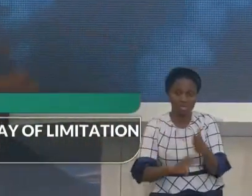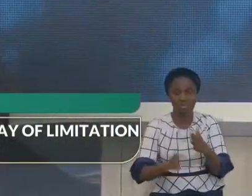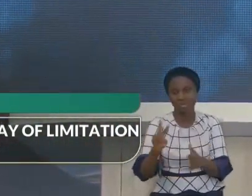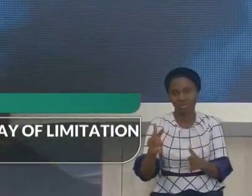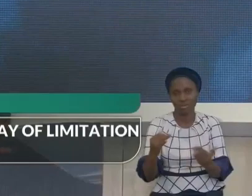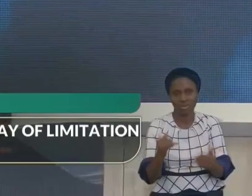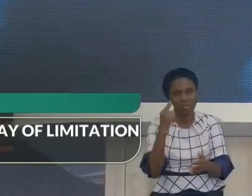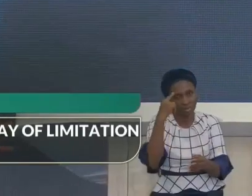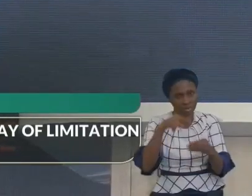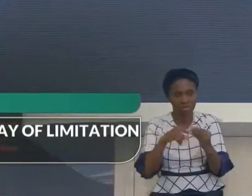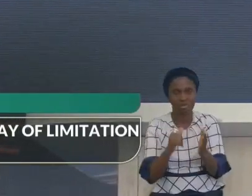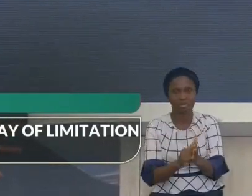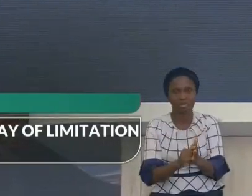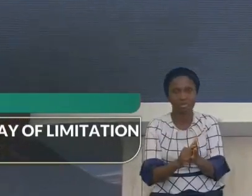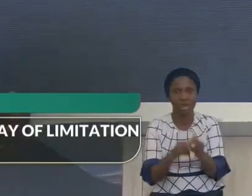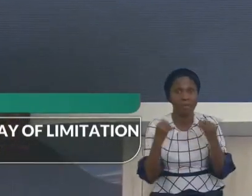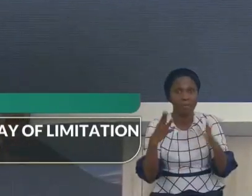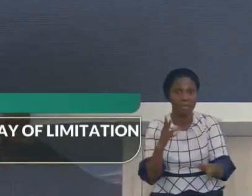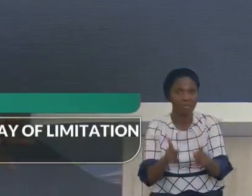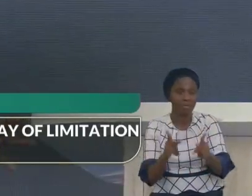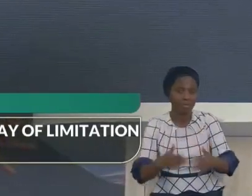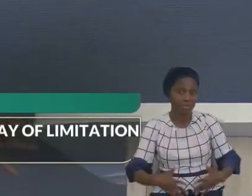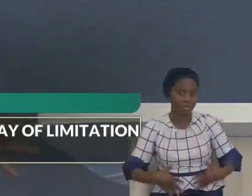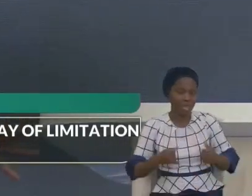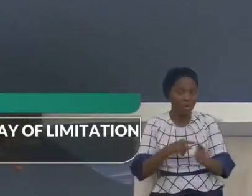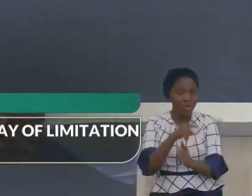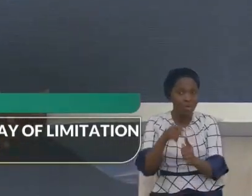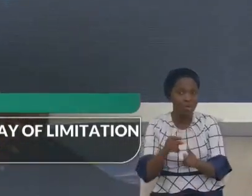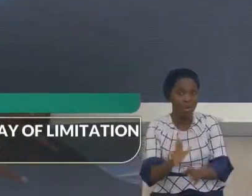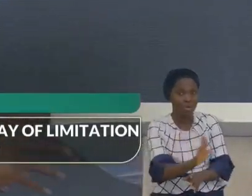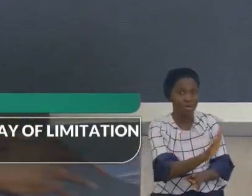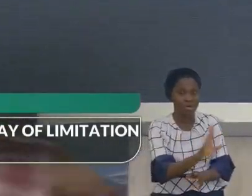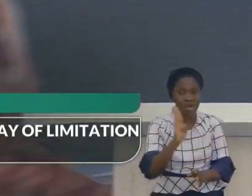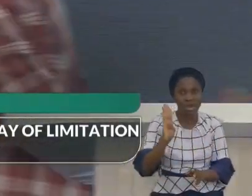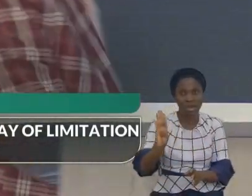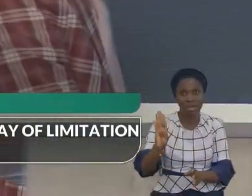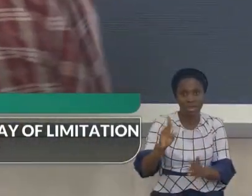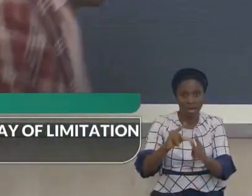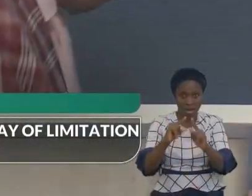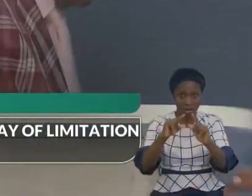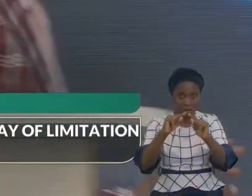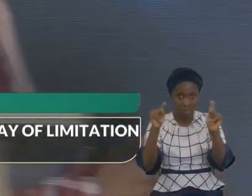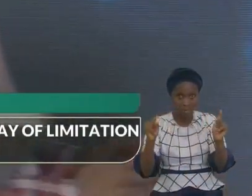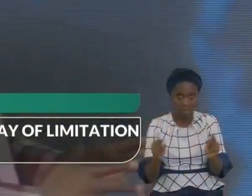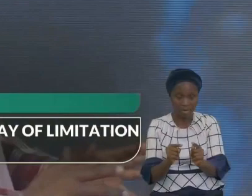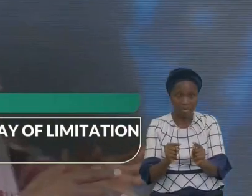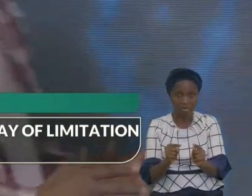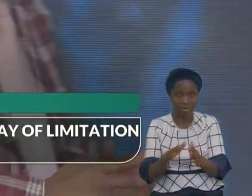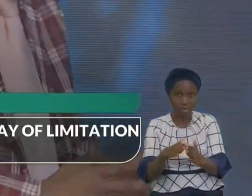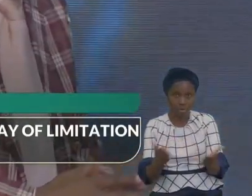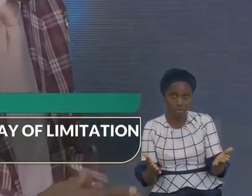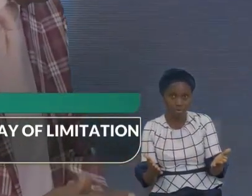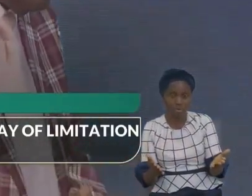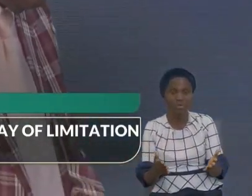is a hedge, there is a limitation, there is a